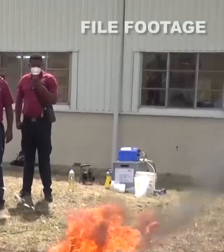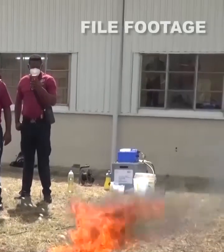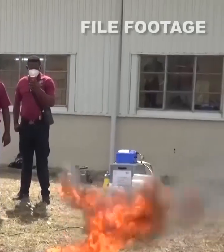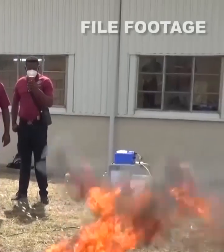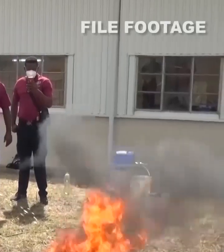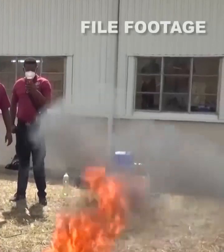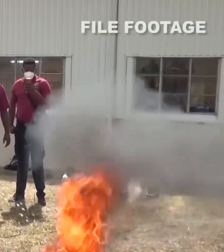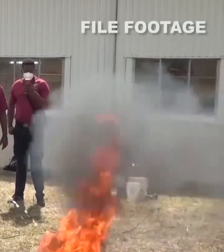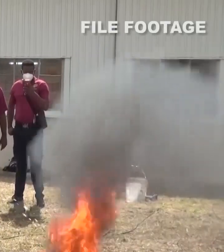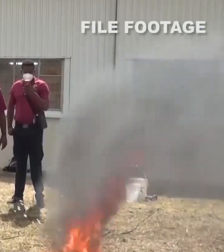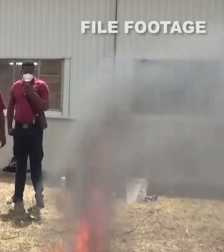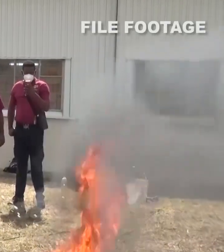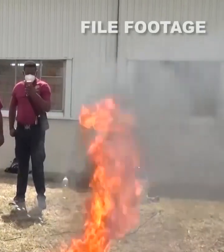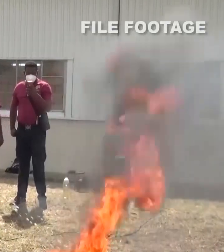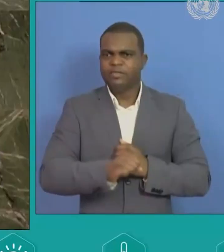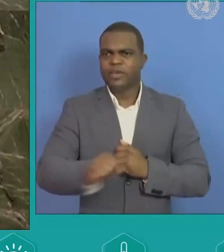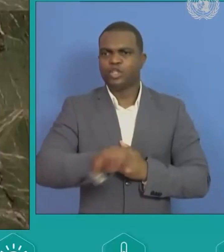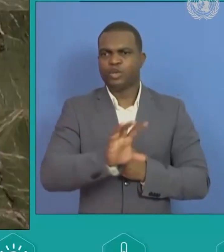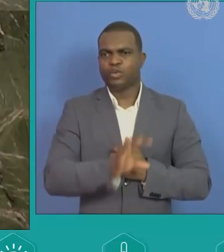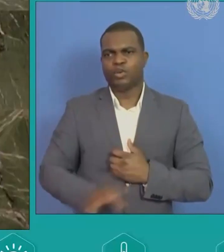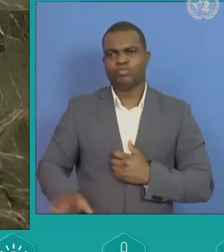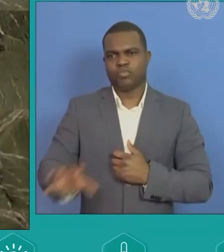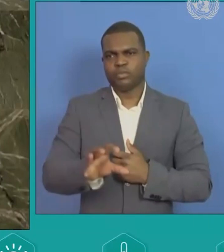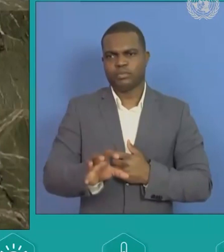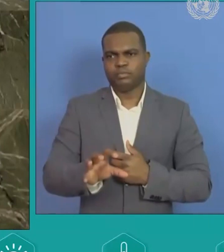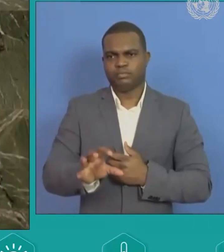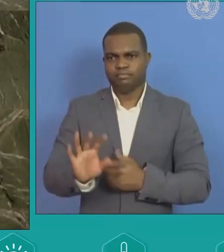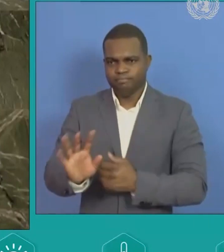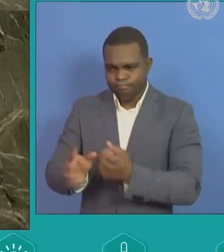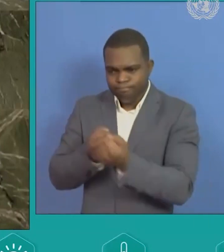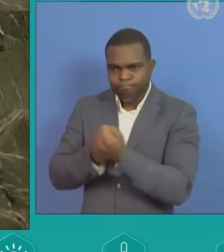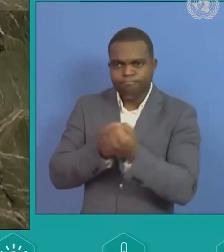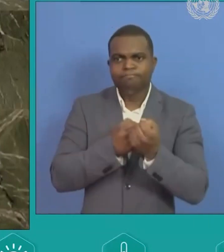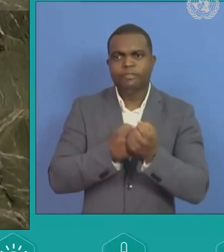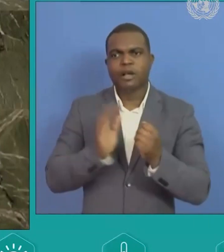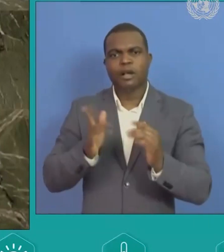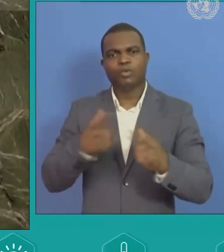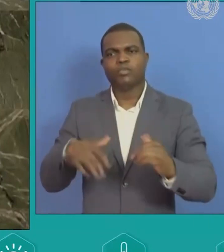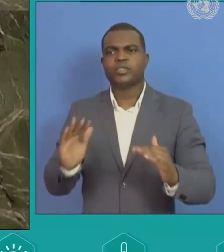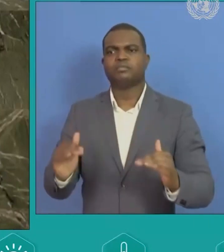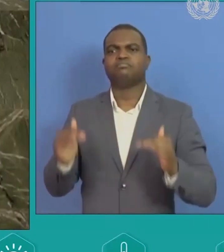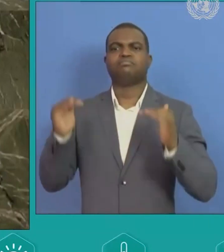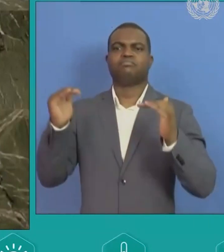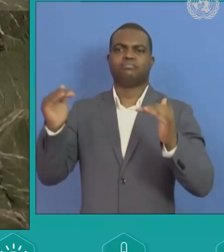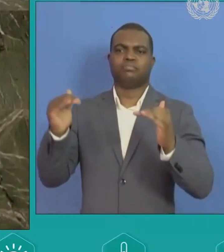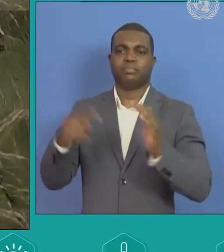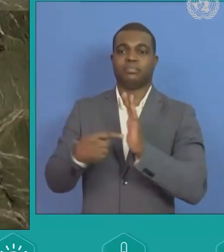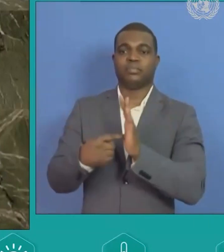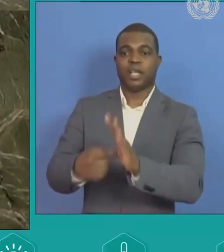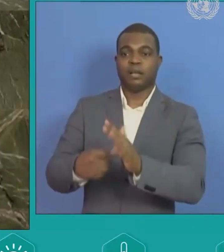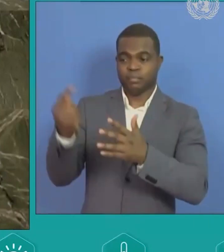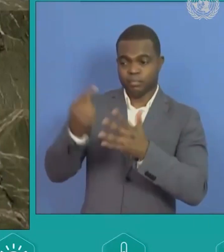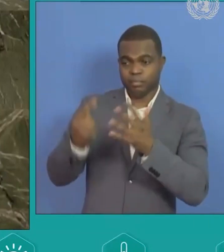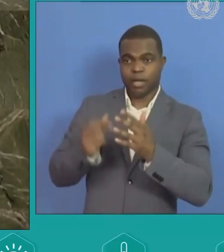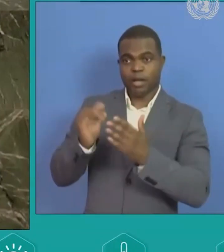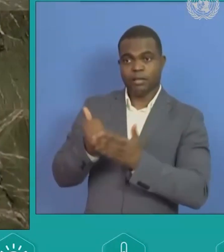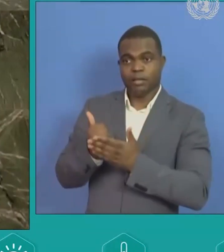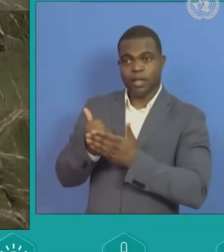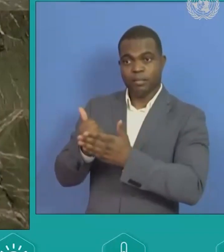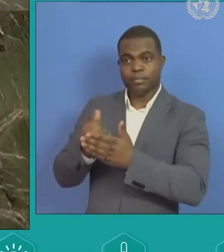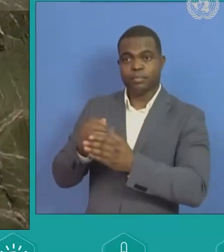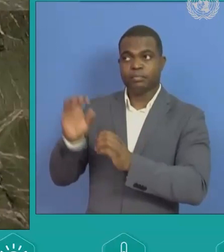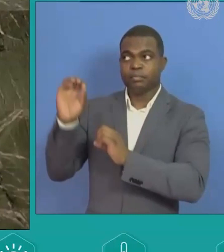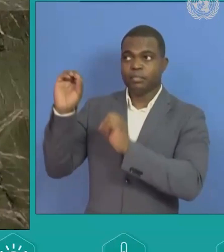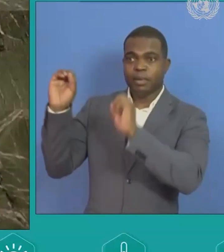aftermath of shocks. 5. Building community resilience by empowering people and local actors to